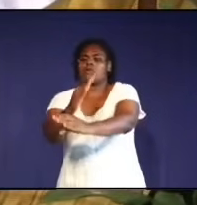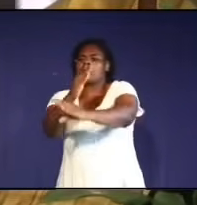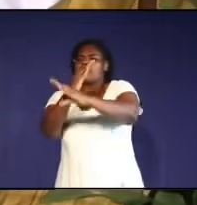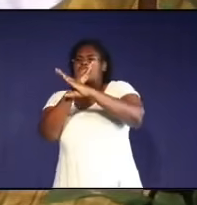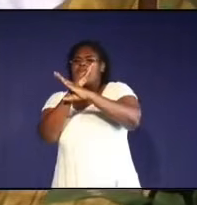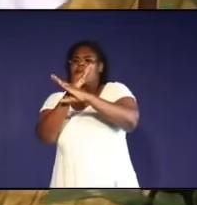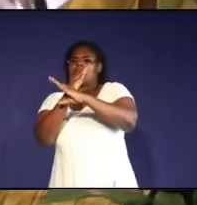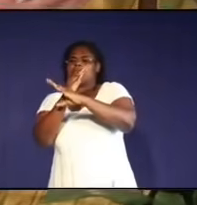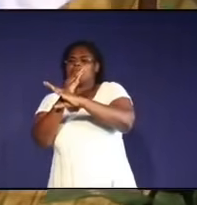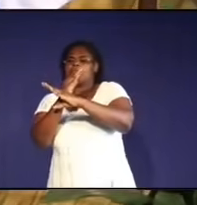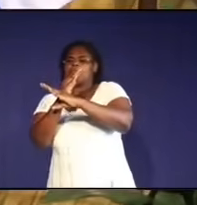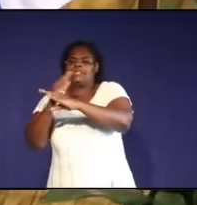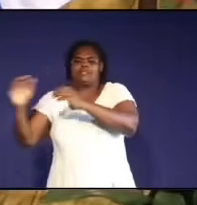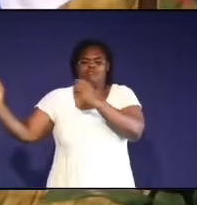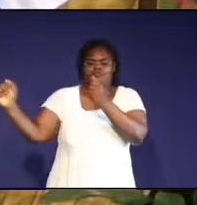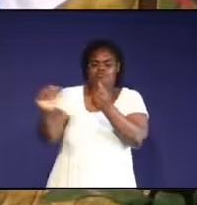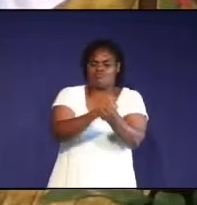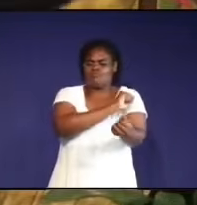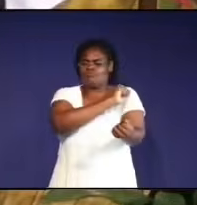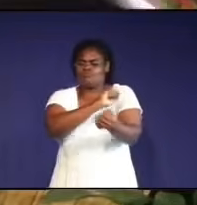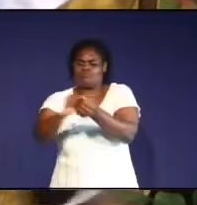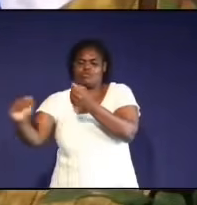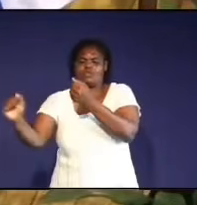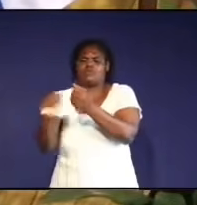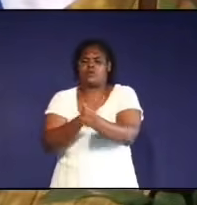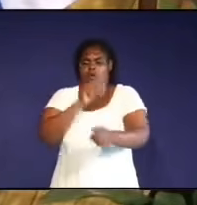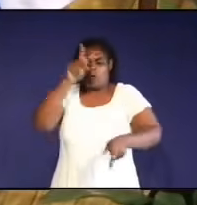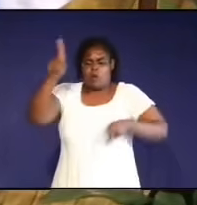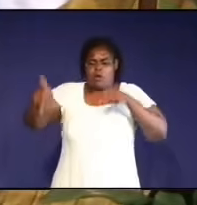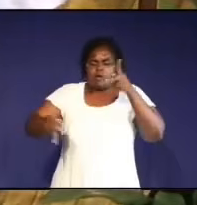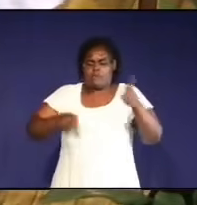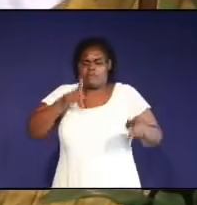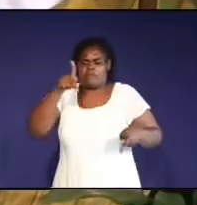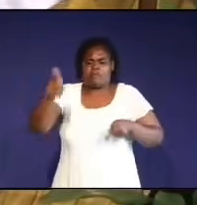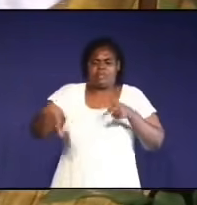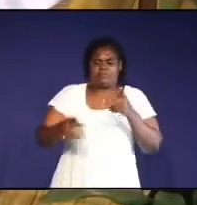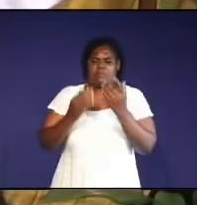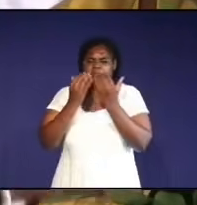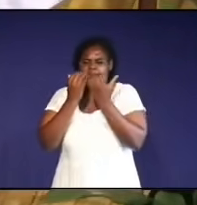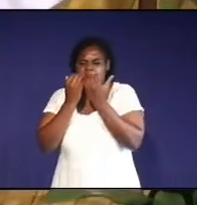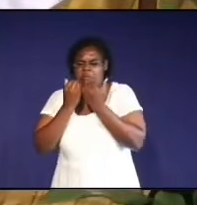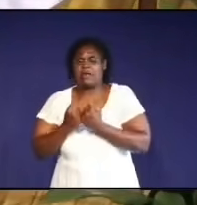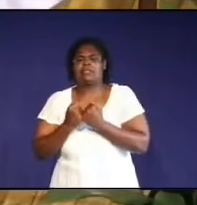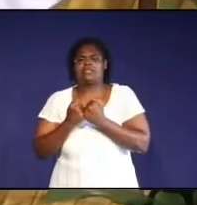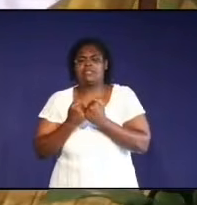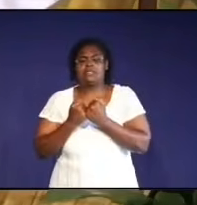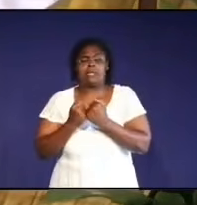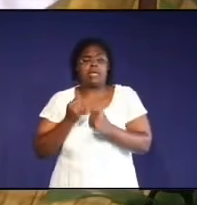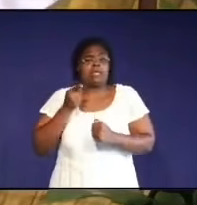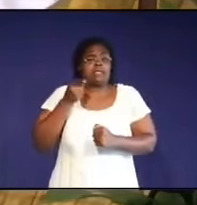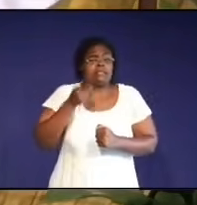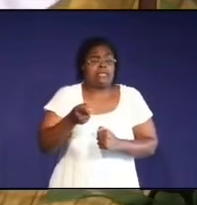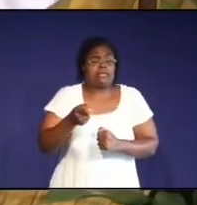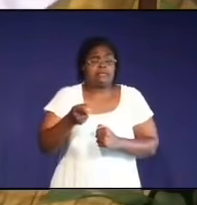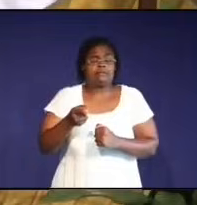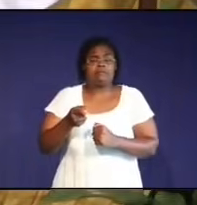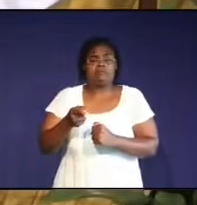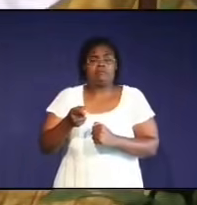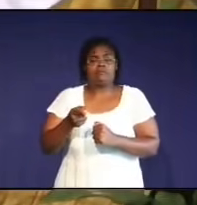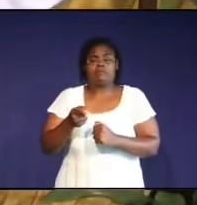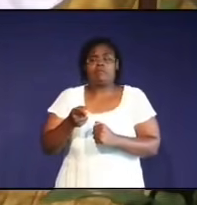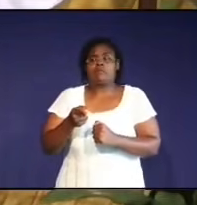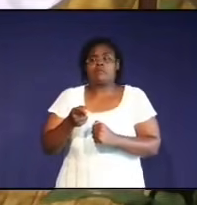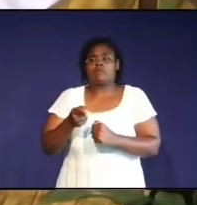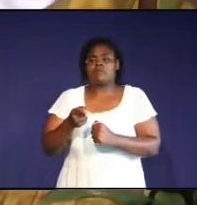of human passion, all the elements of strife will be loose. And then